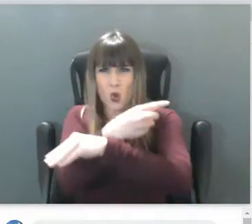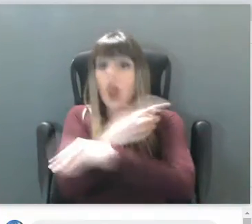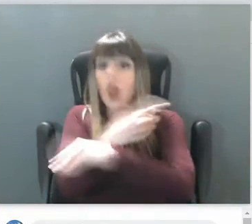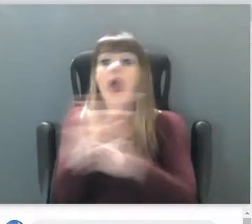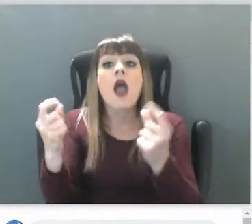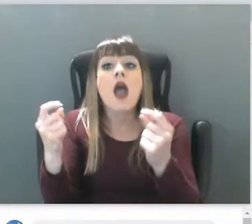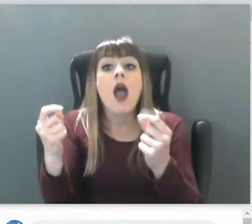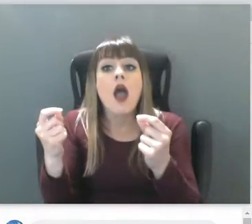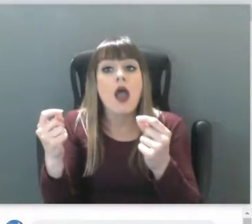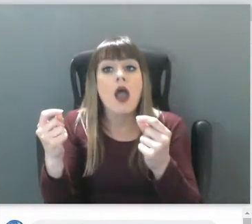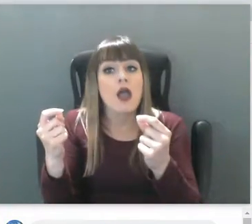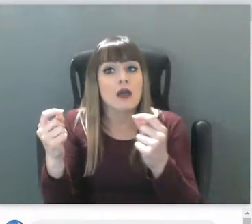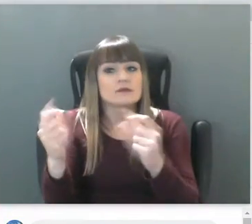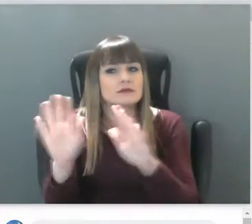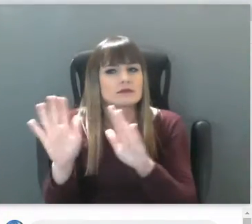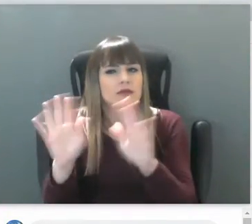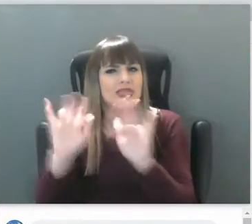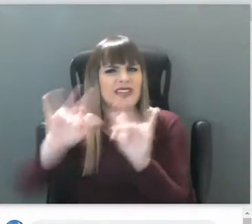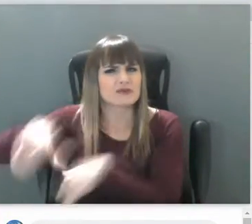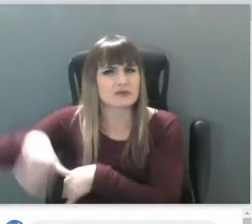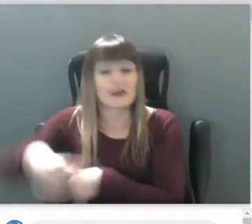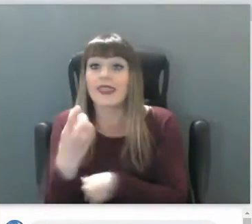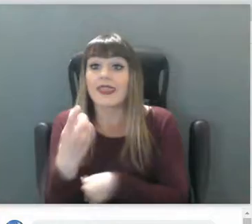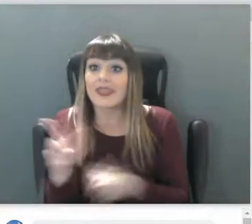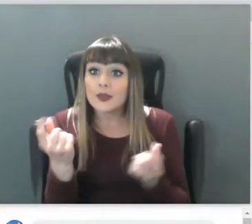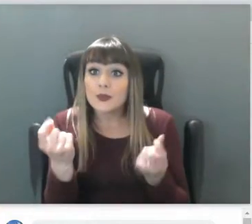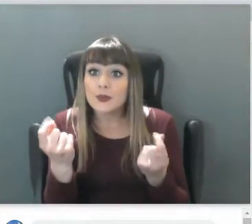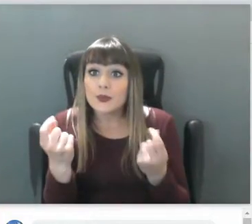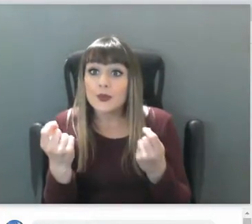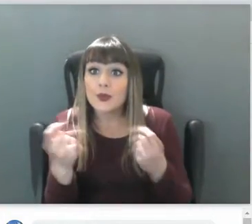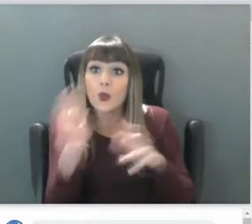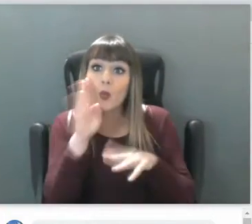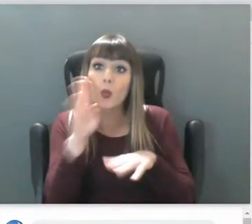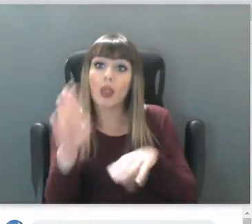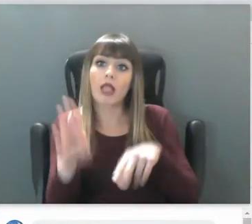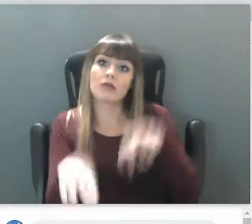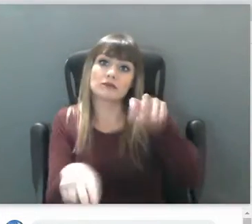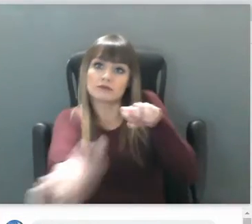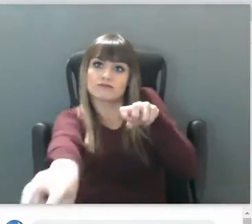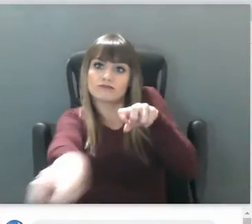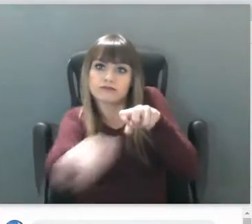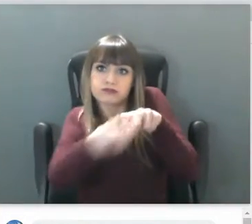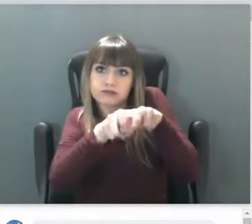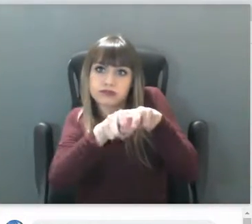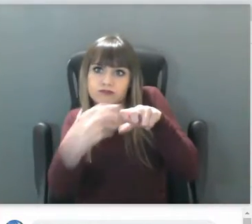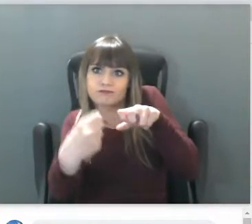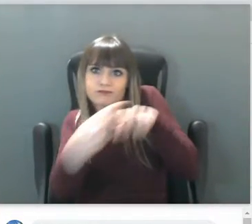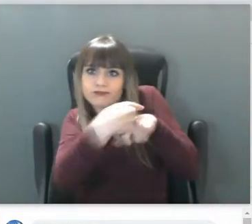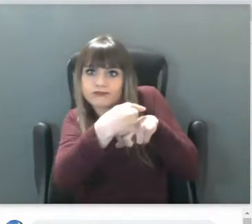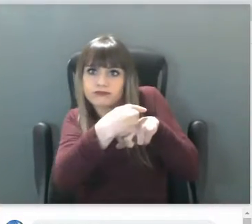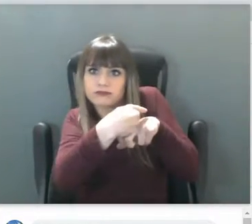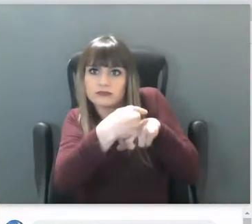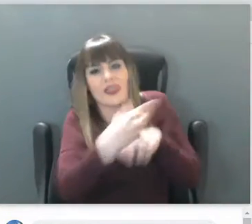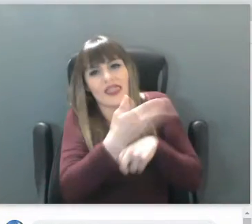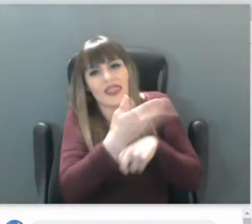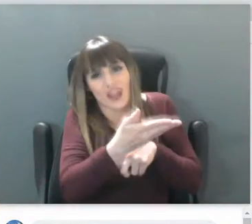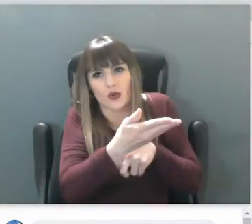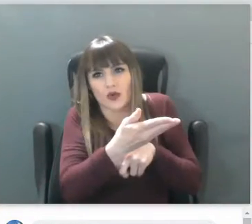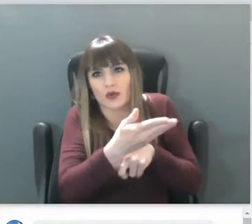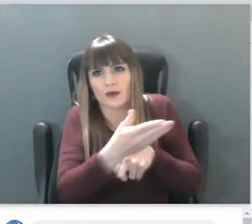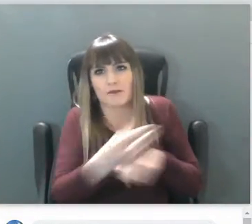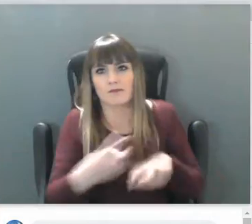that predator, then dislodge the quills into the predator. Good job. You can have some too. Right, and I can see they kind of stand